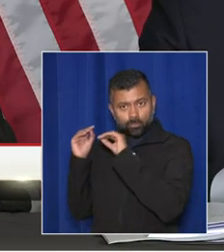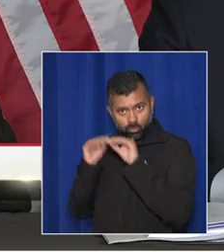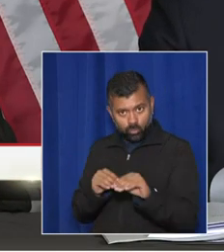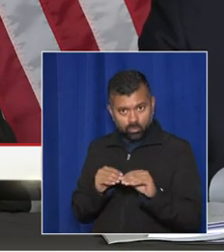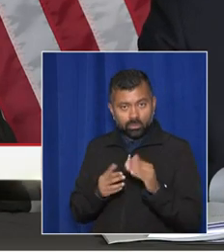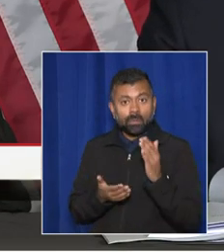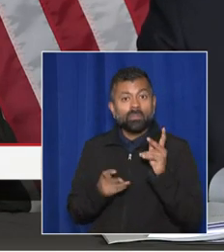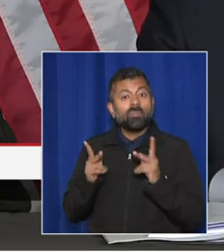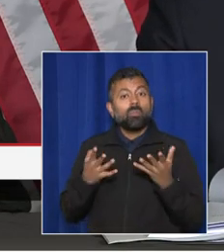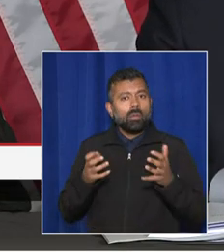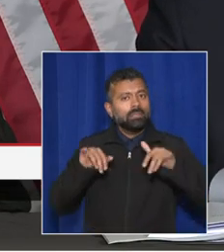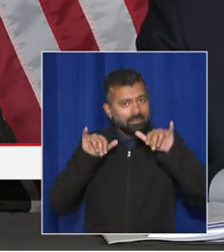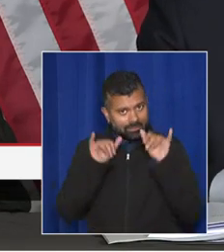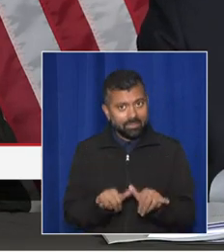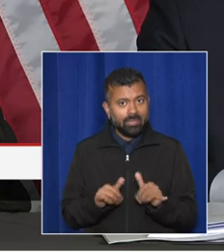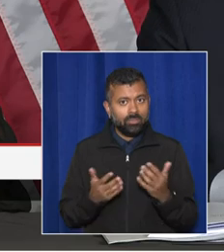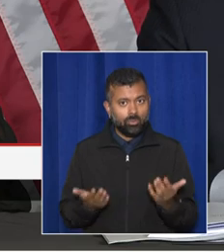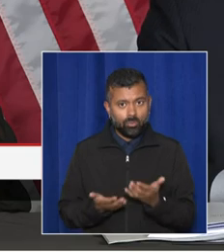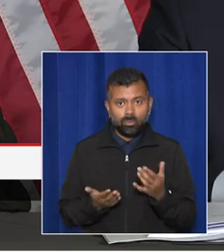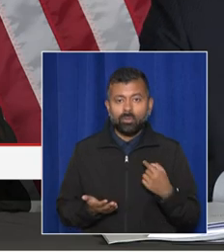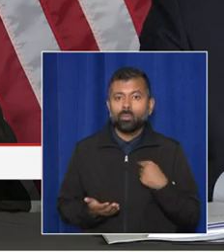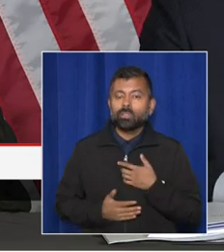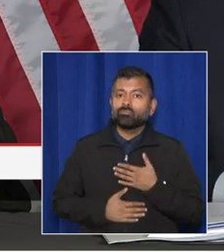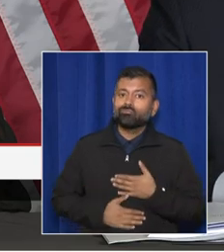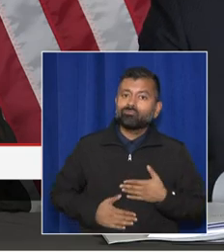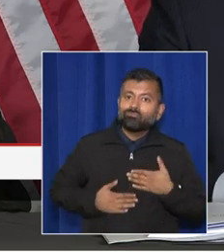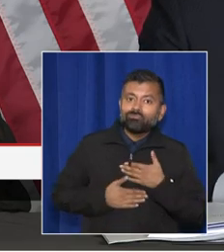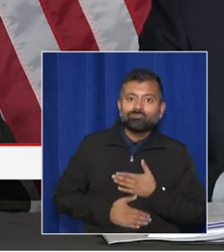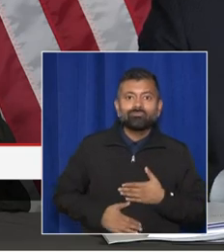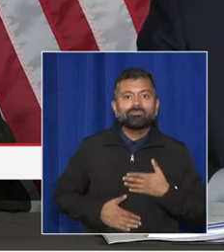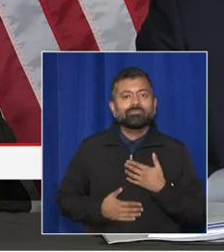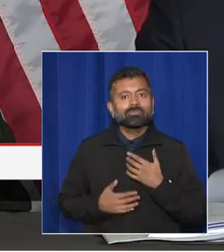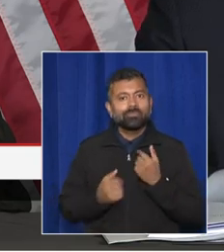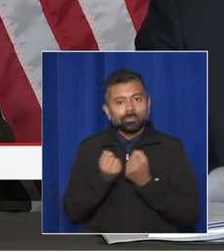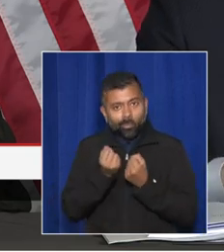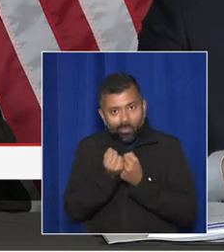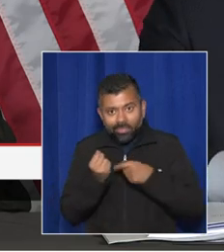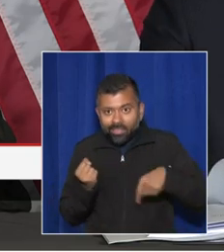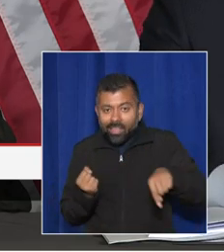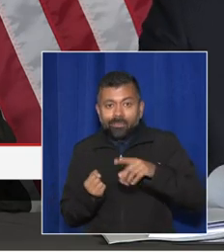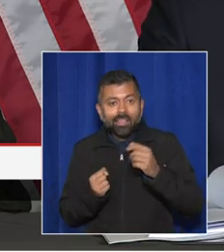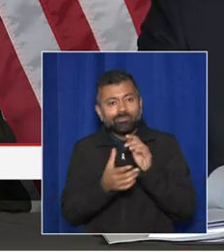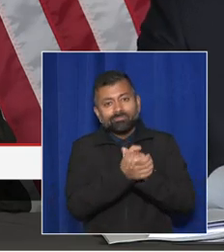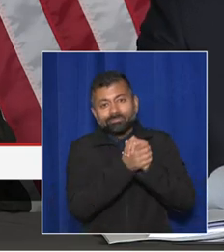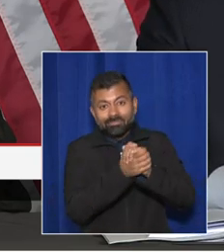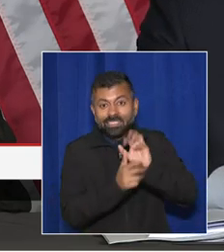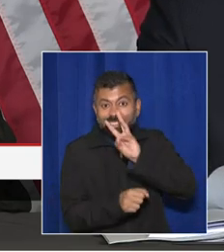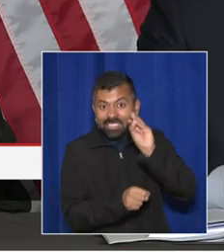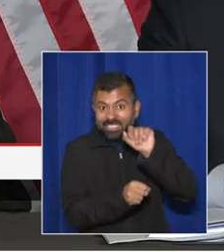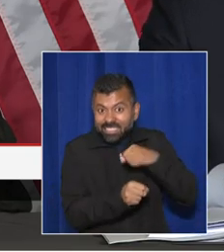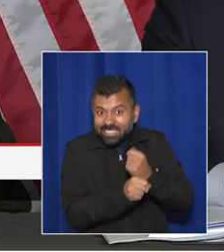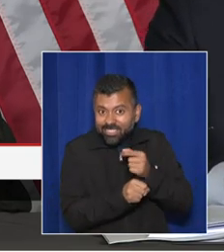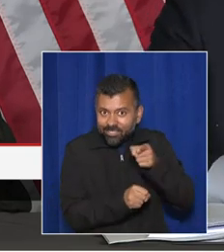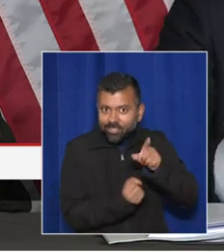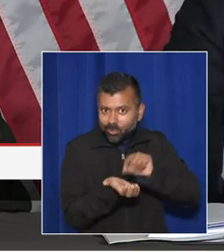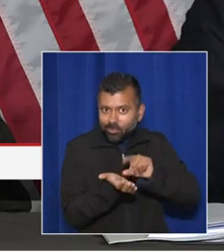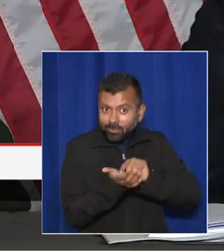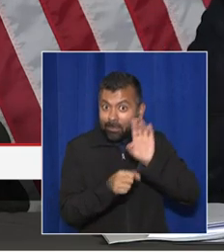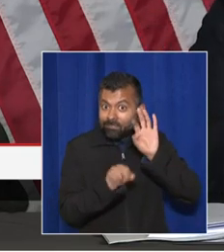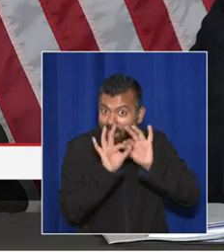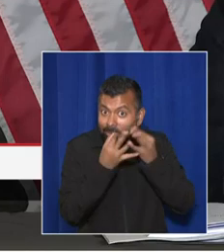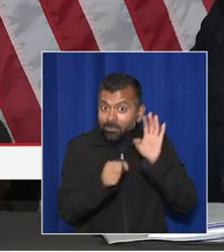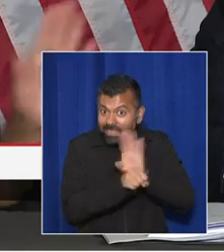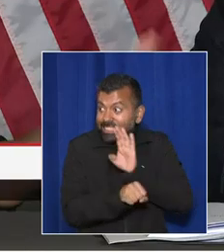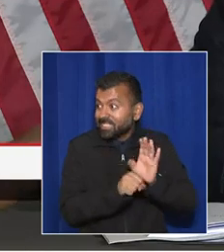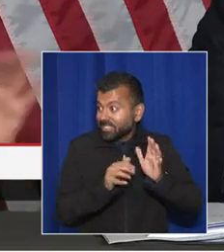we appreciate them and congratulate them. Family business for 60 great years.